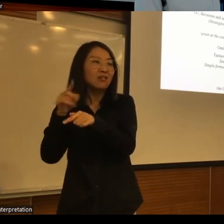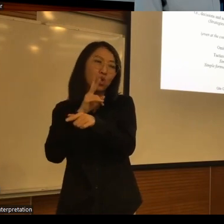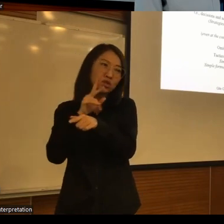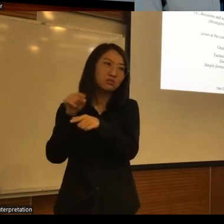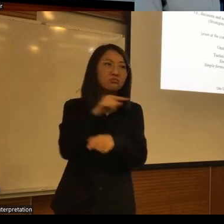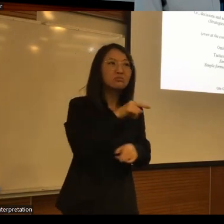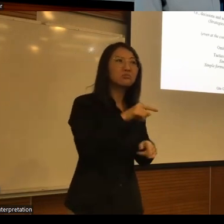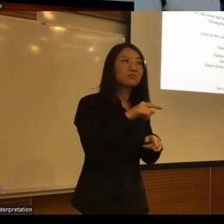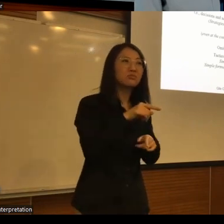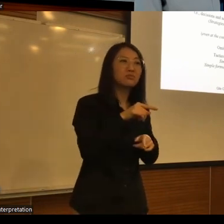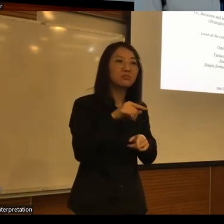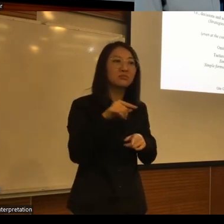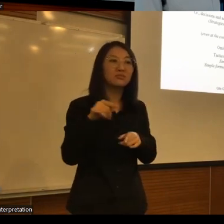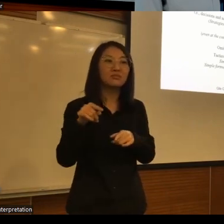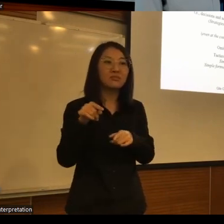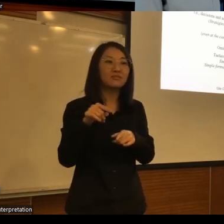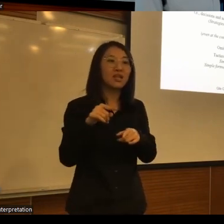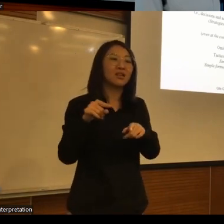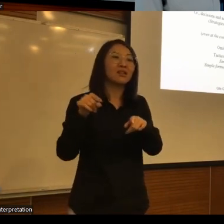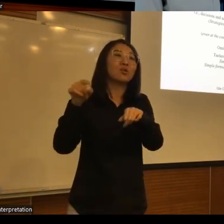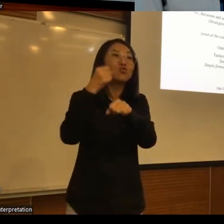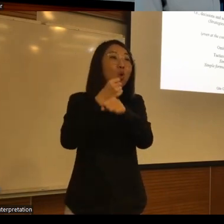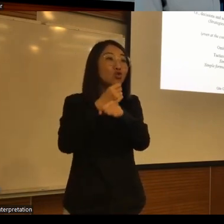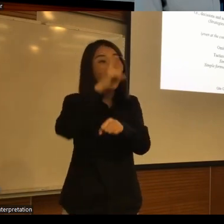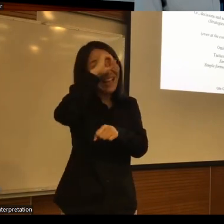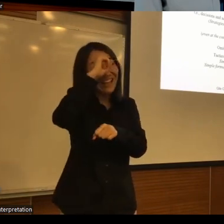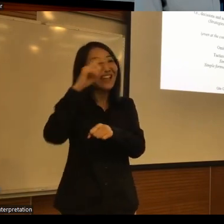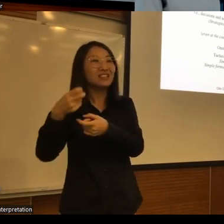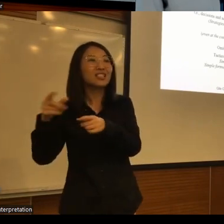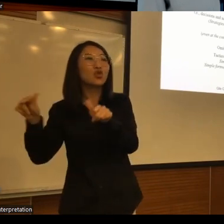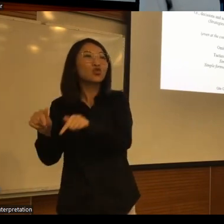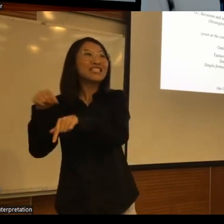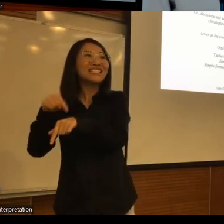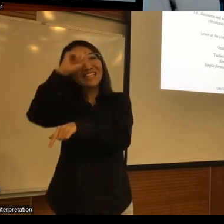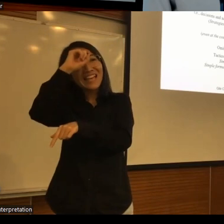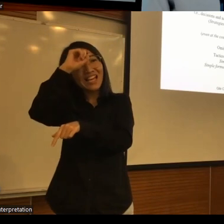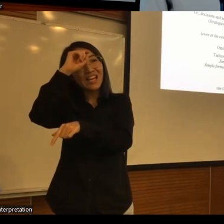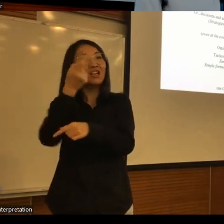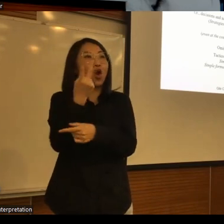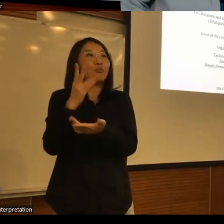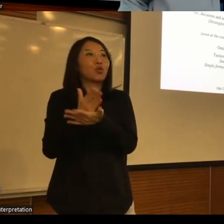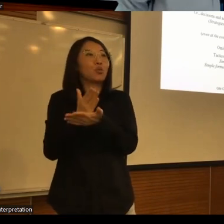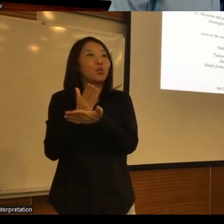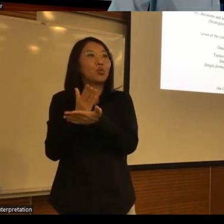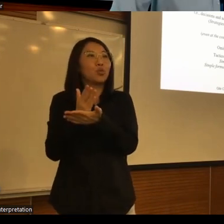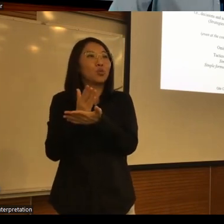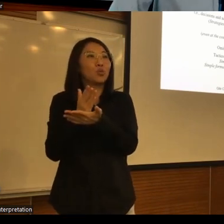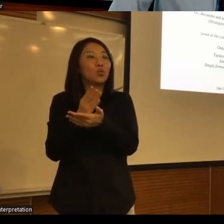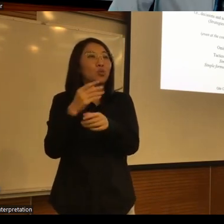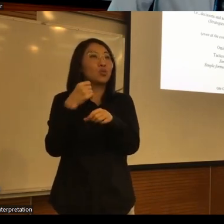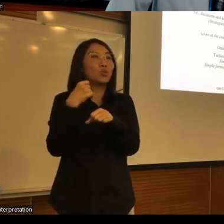introduce about the short-term memory. So is there any reasons or any insight for it? Okay, thank